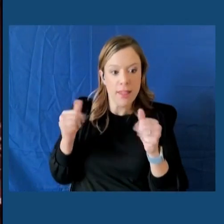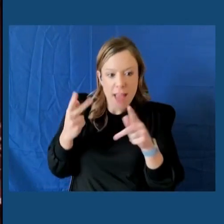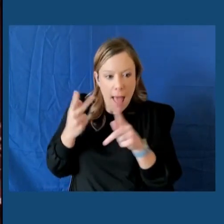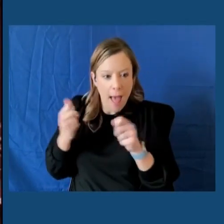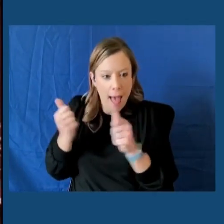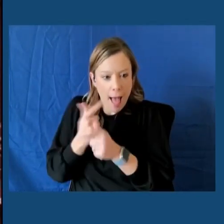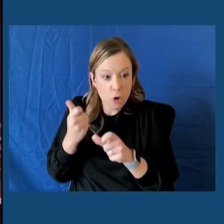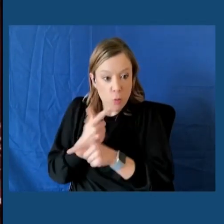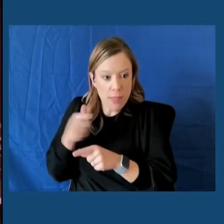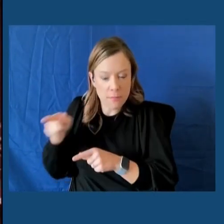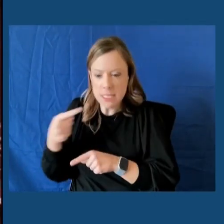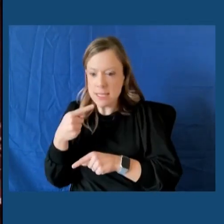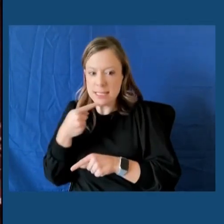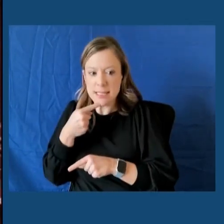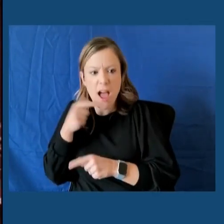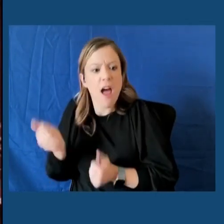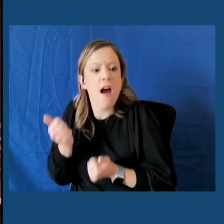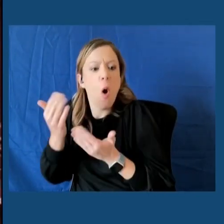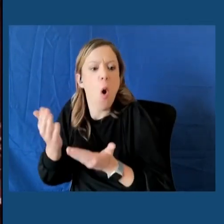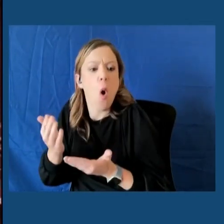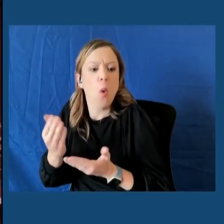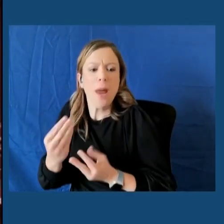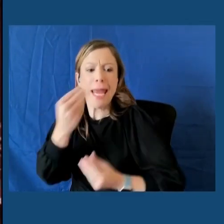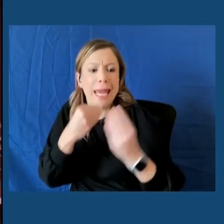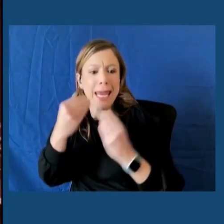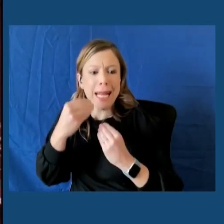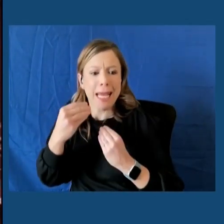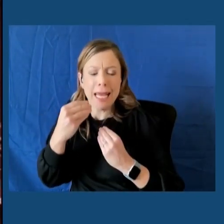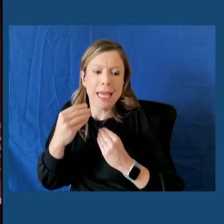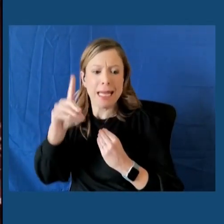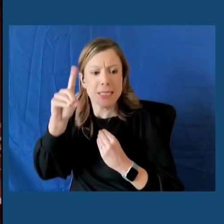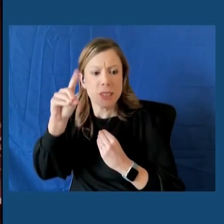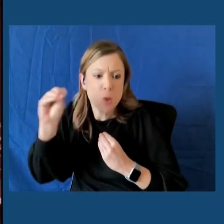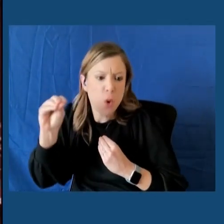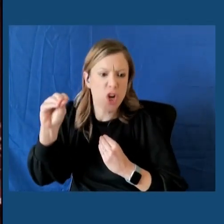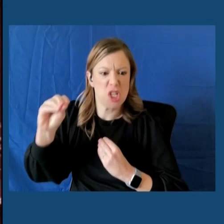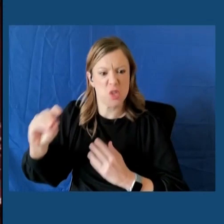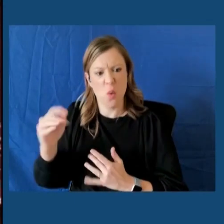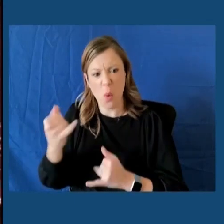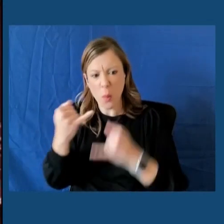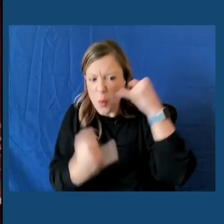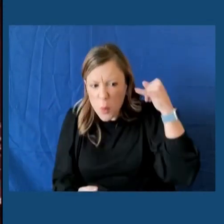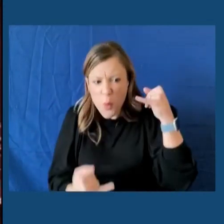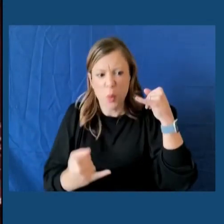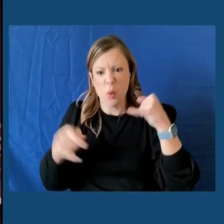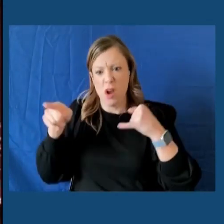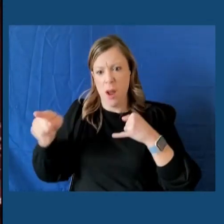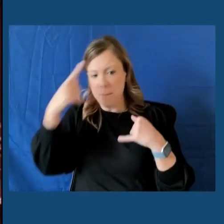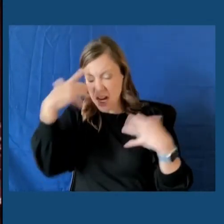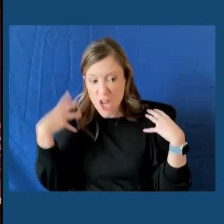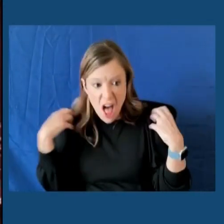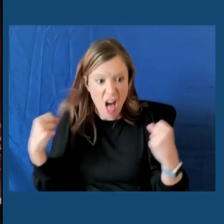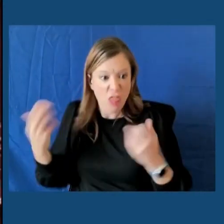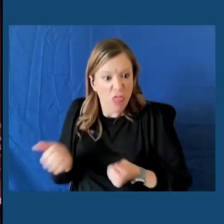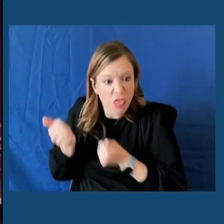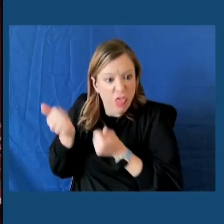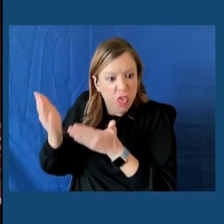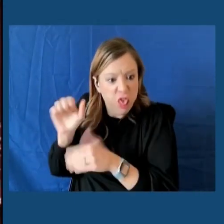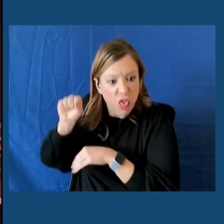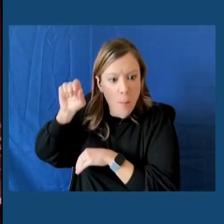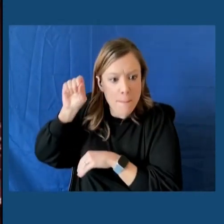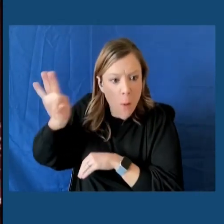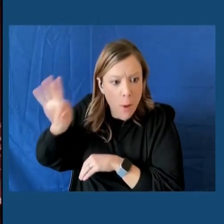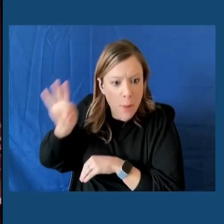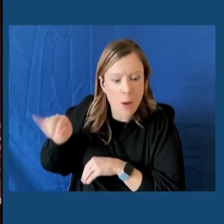eating disorders and themes promoting low self-worth. By the time she was 15, young Alex